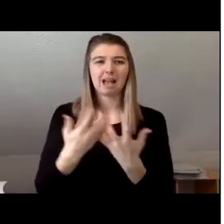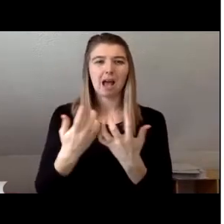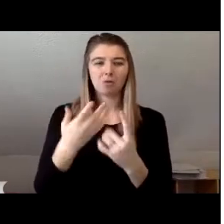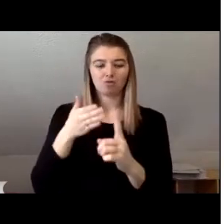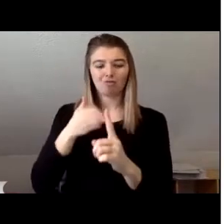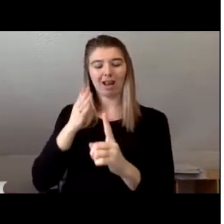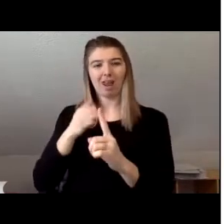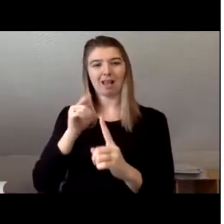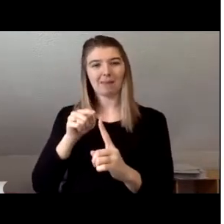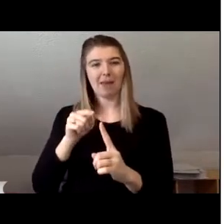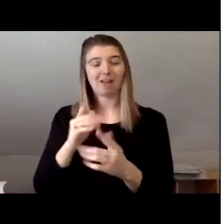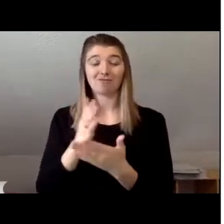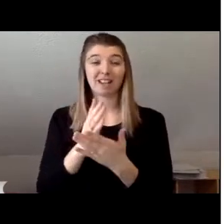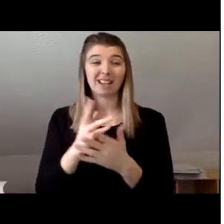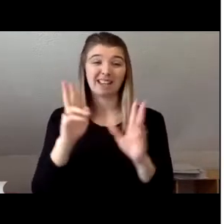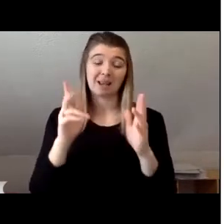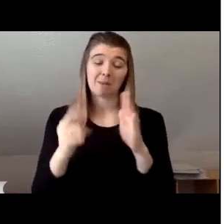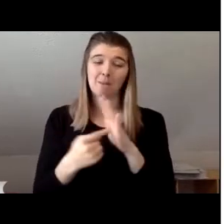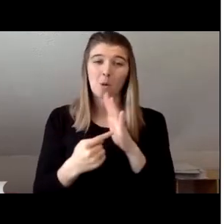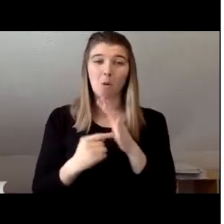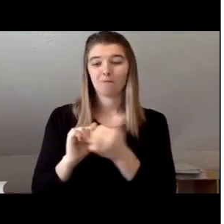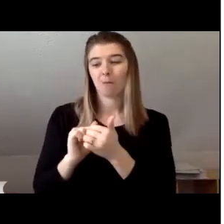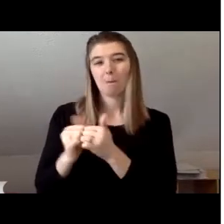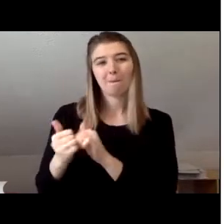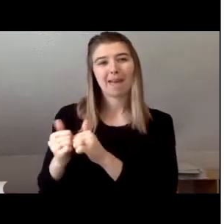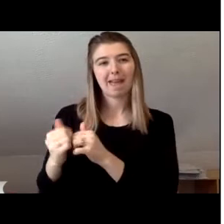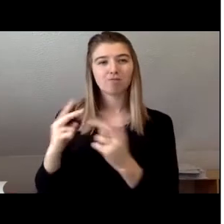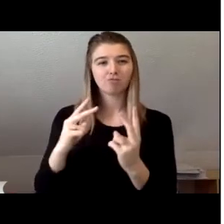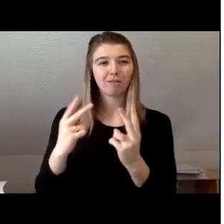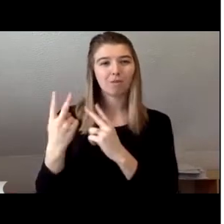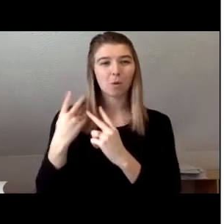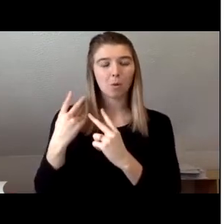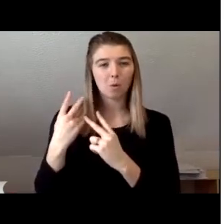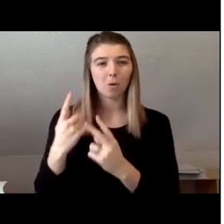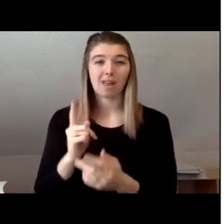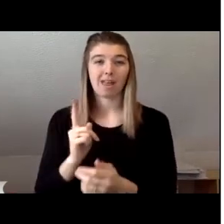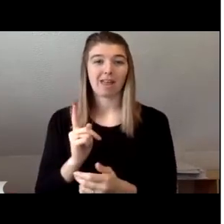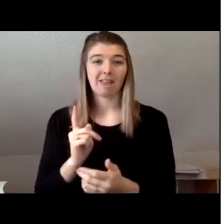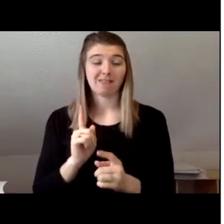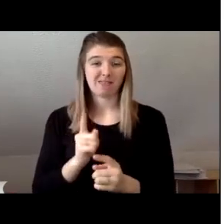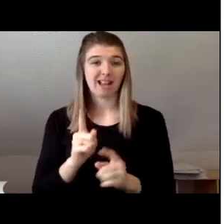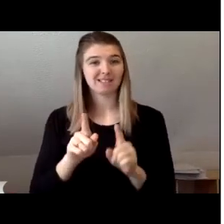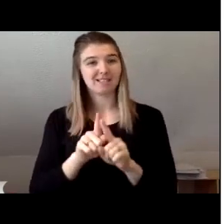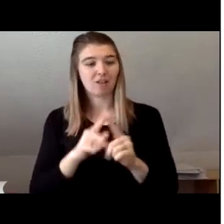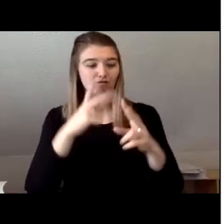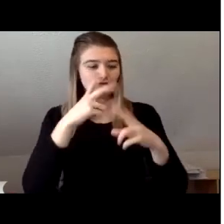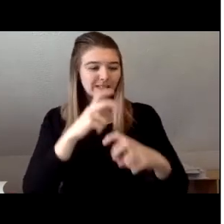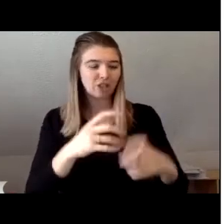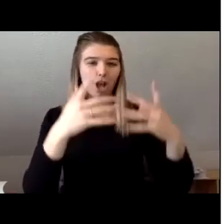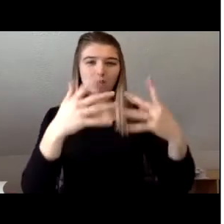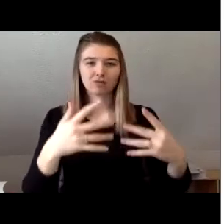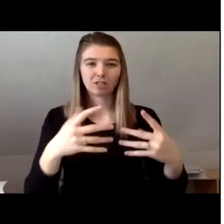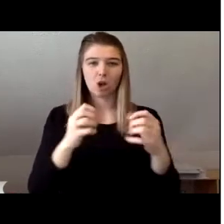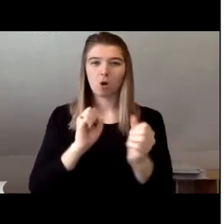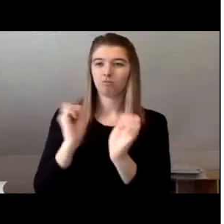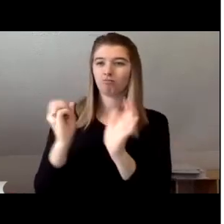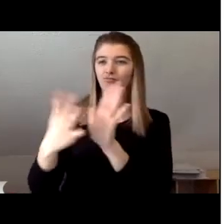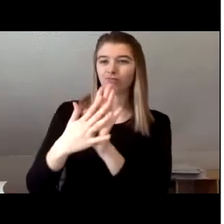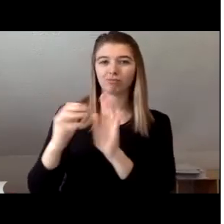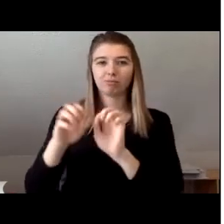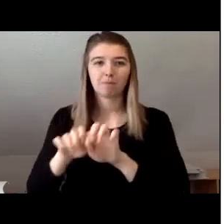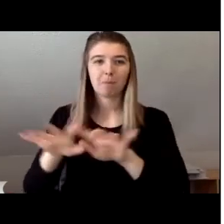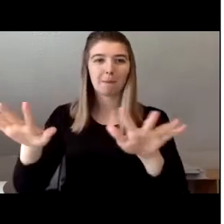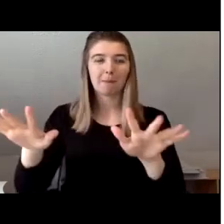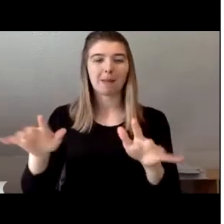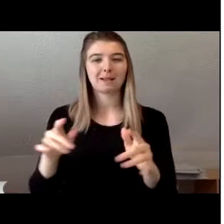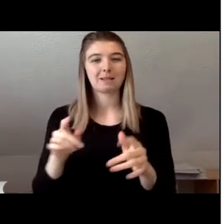publication is the gold standard for how we communicate our research results and also how we reward success and achievement. So